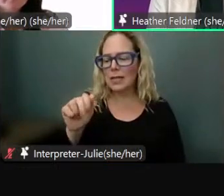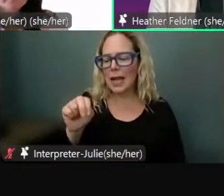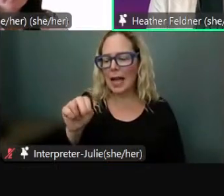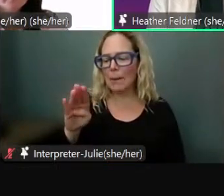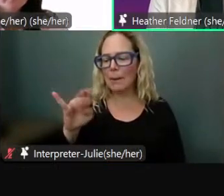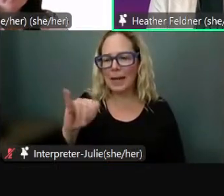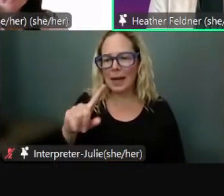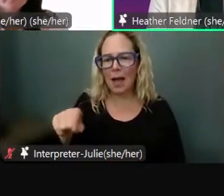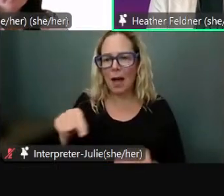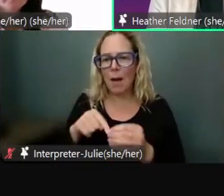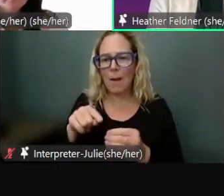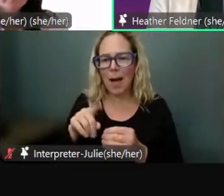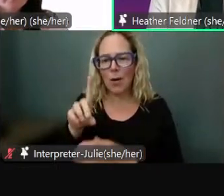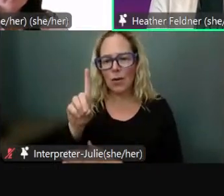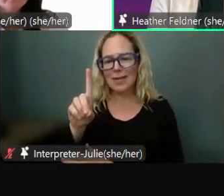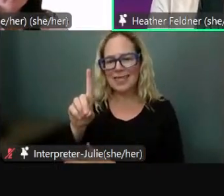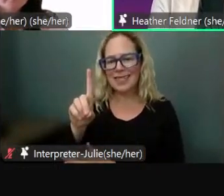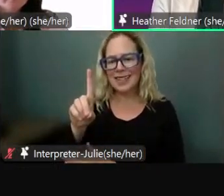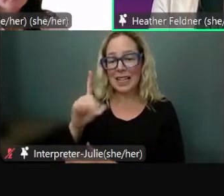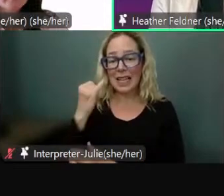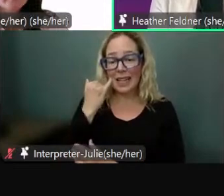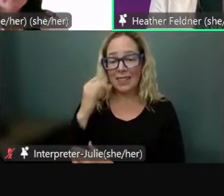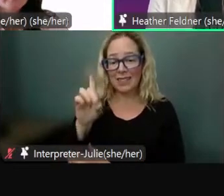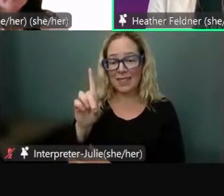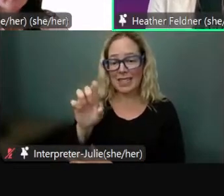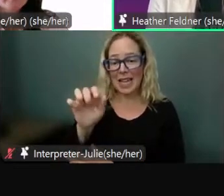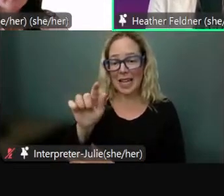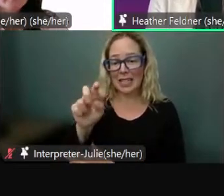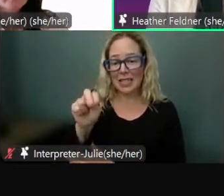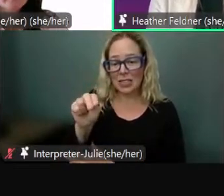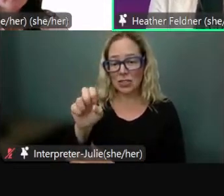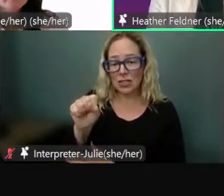included in your study. If you wanted to comment on that.